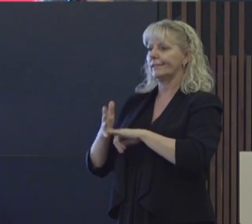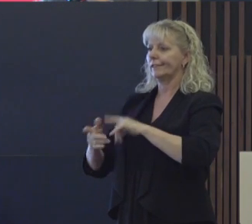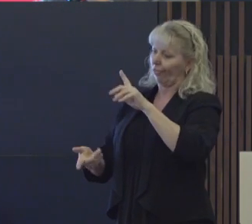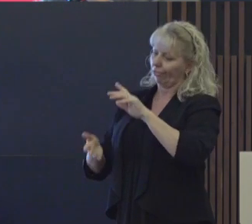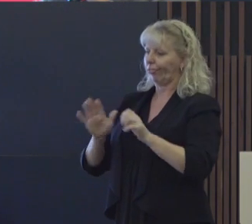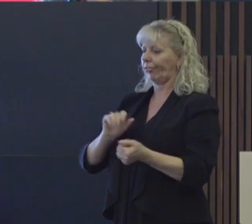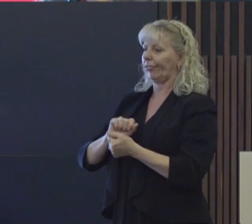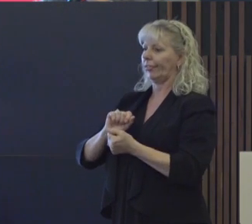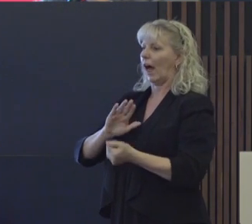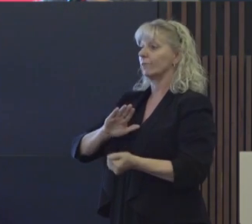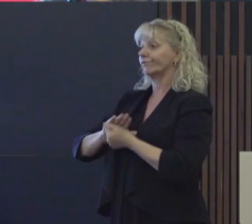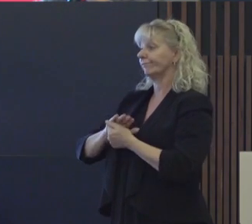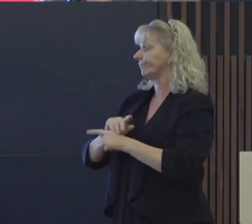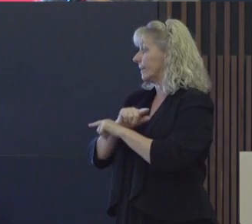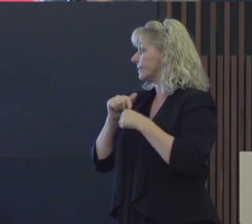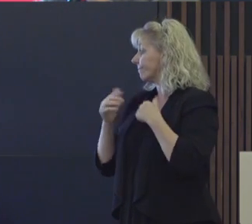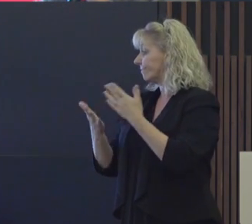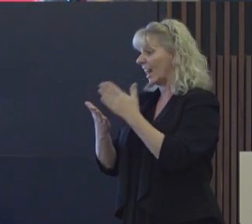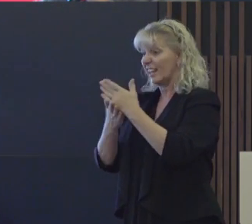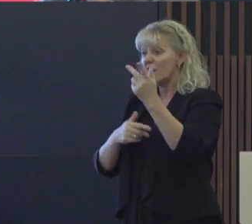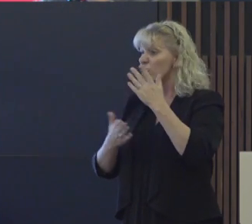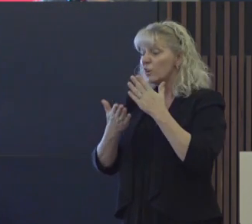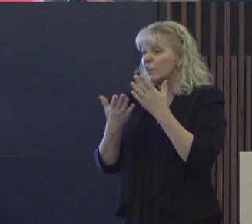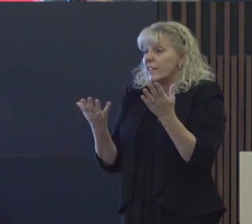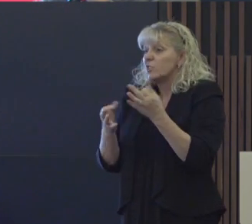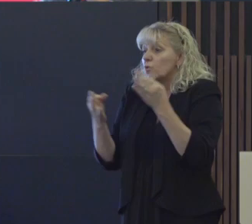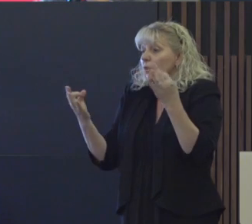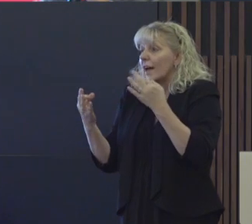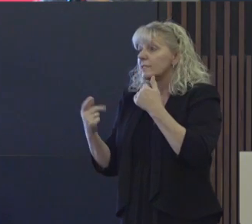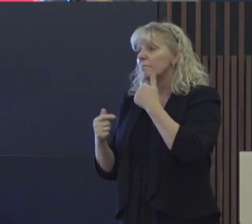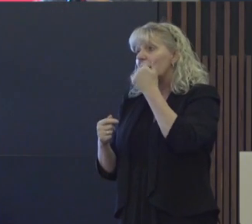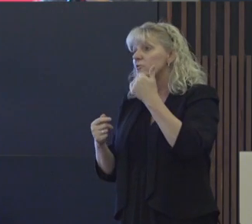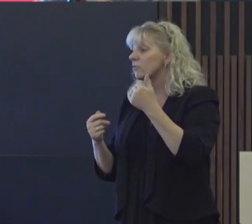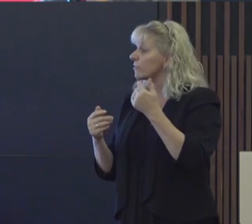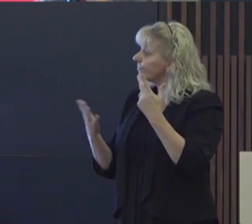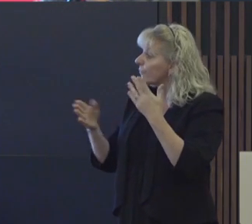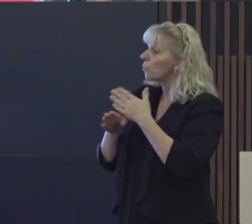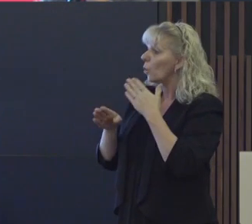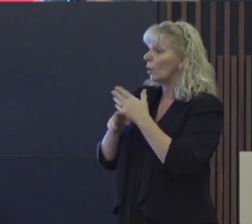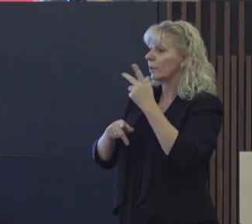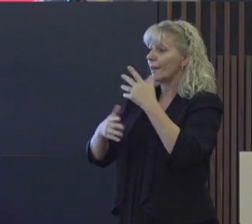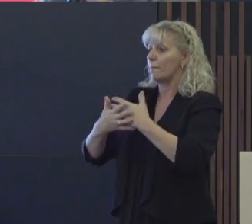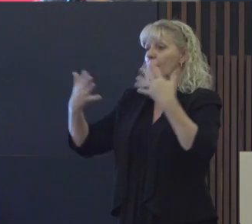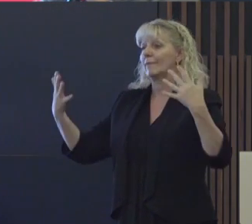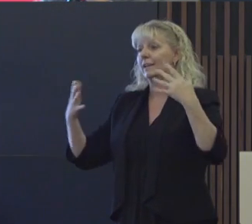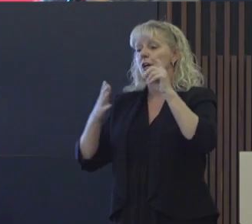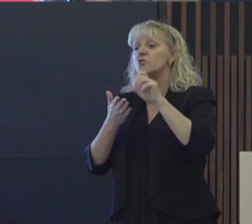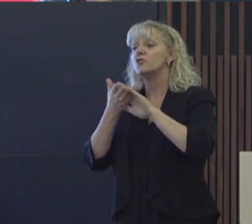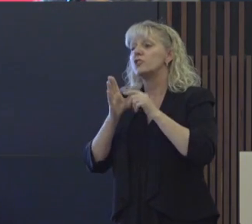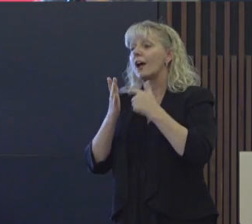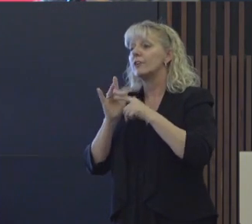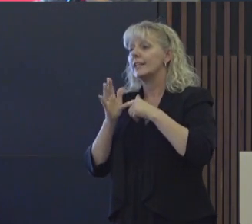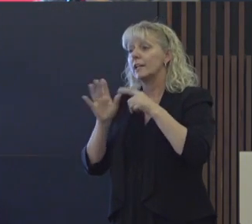I think the fact is there hasn't been anywhere near as much work done by big charity to